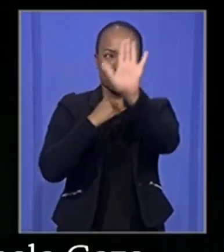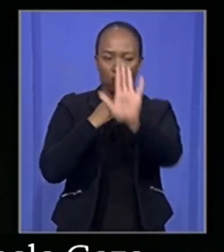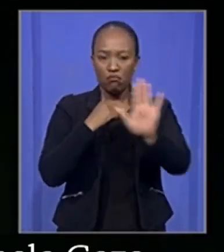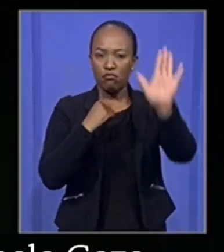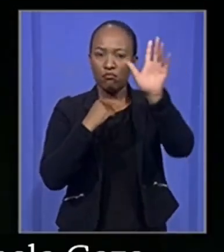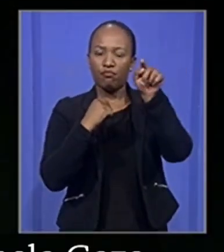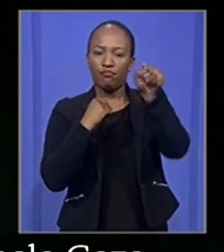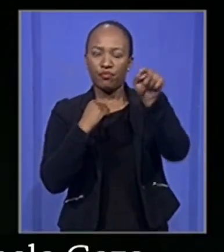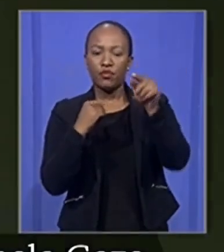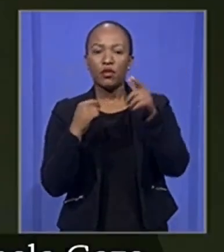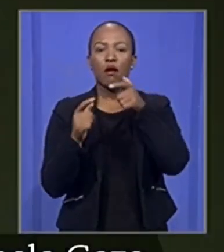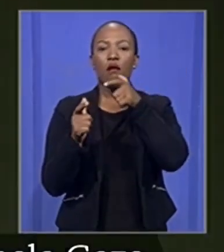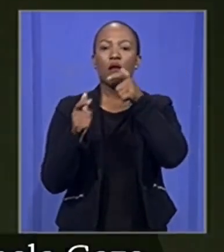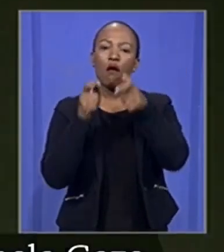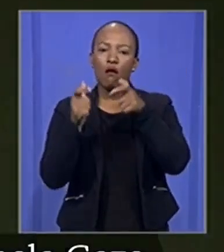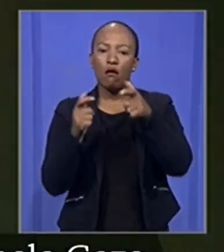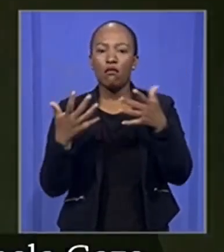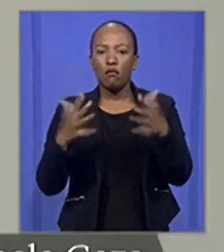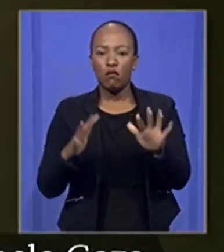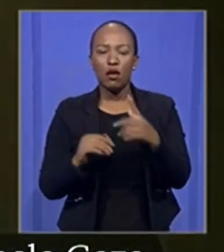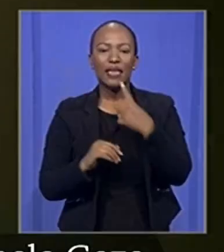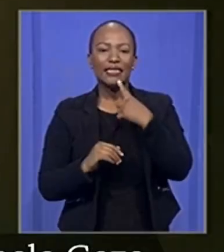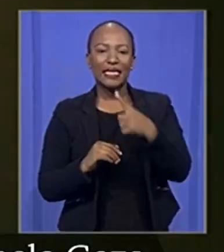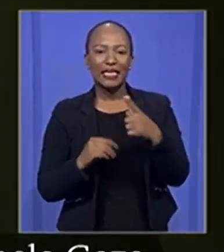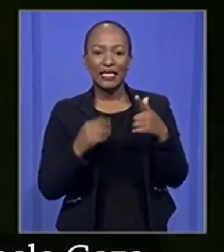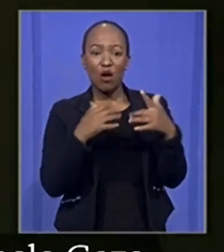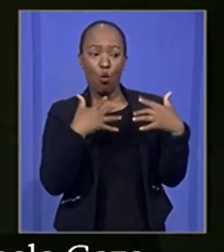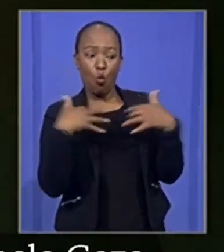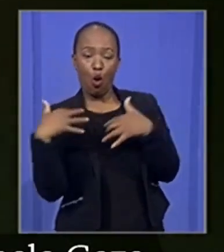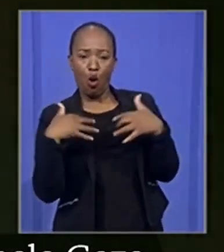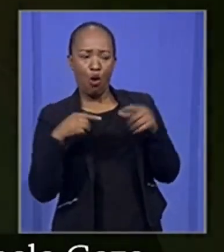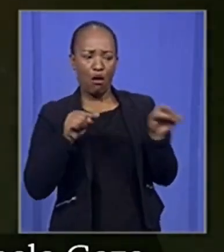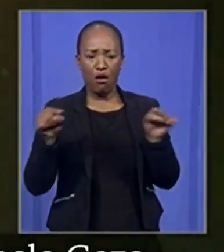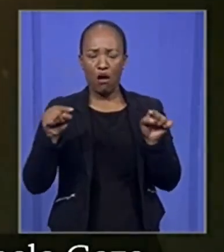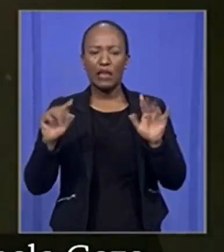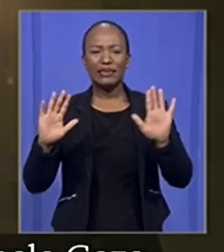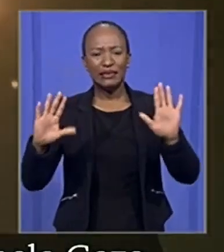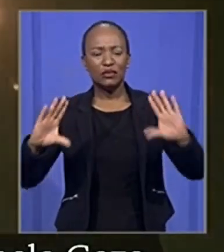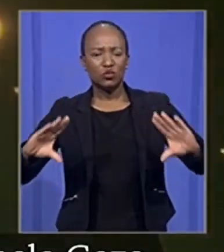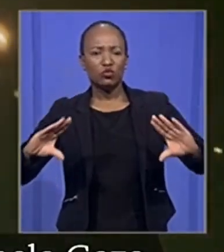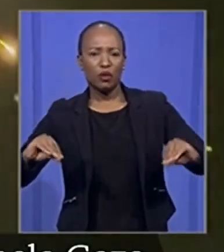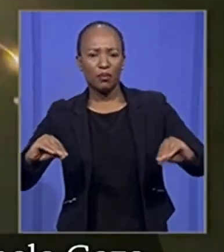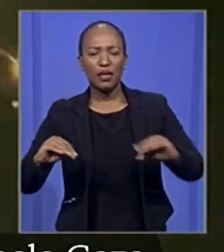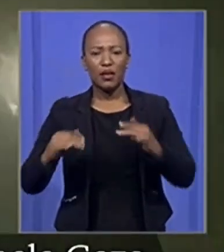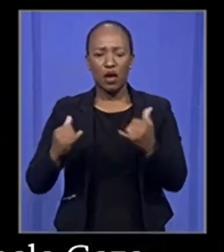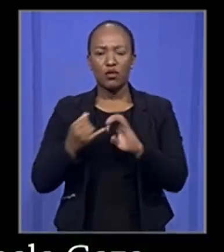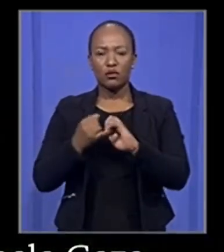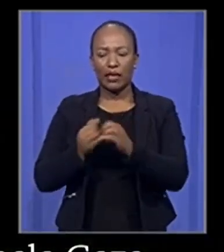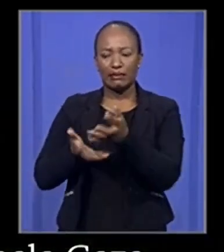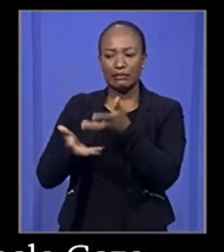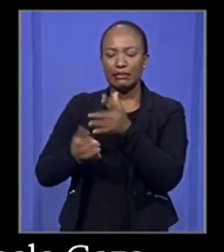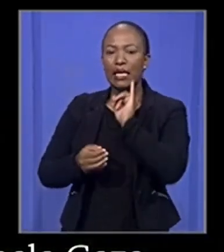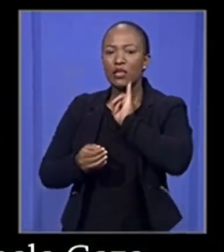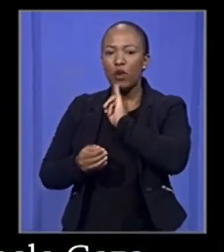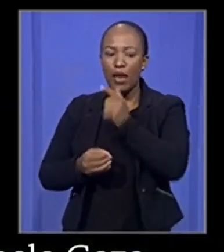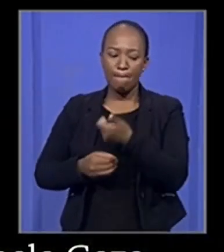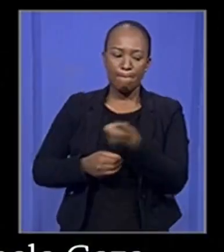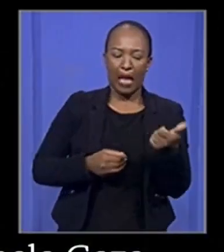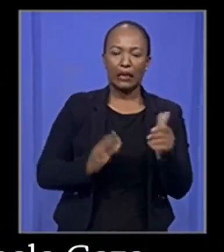ntshitse mantswe di bolela hore ho emiswe ka ditlhaselo mme ba leka ho buisana le naha ya Israel hore e se ke ya